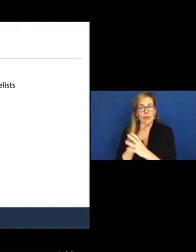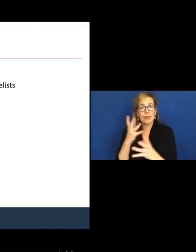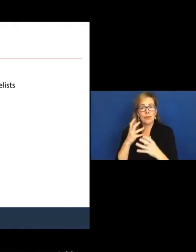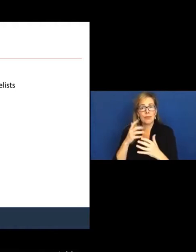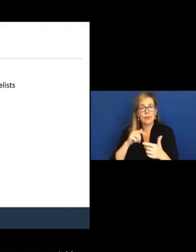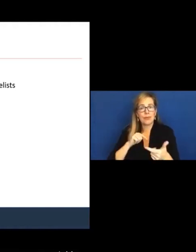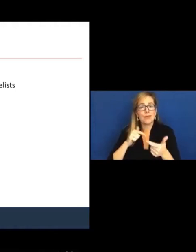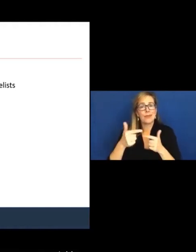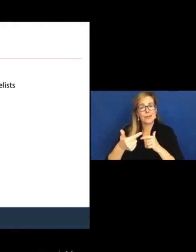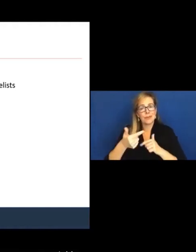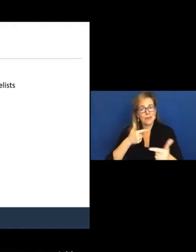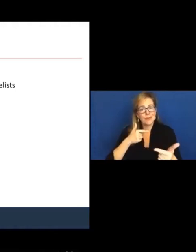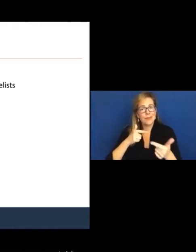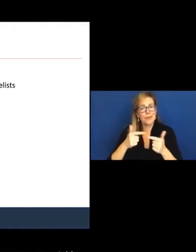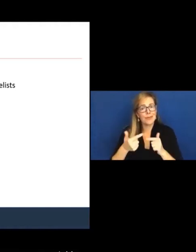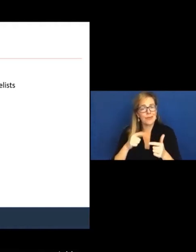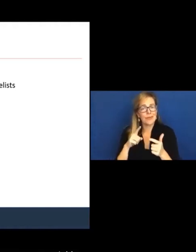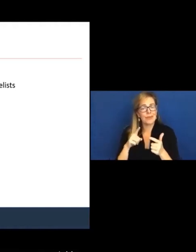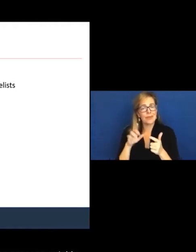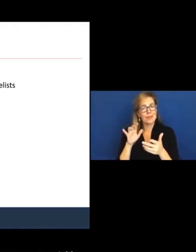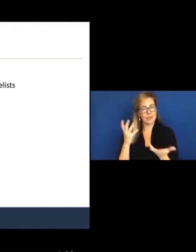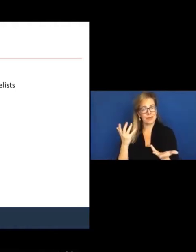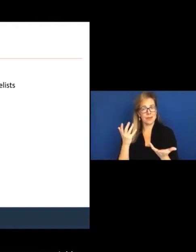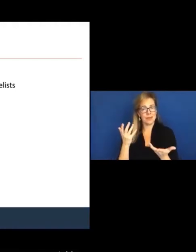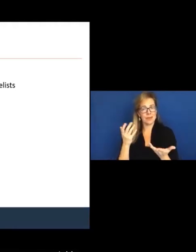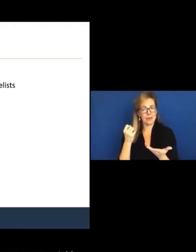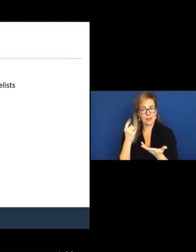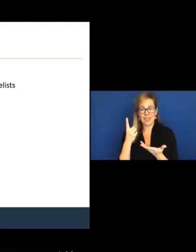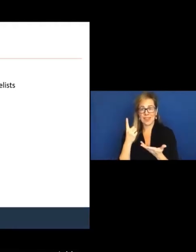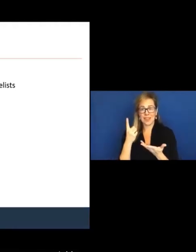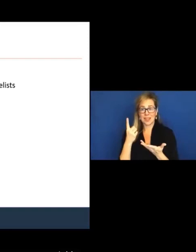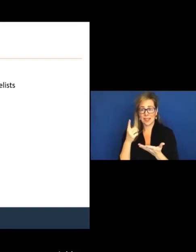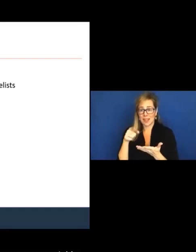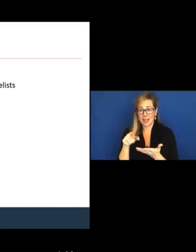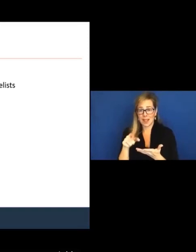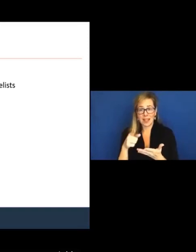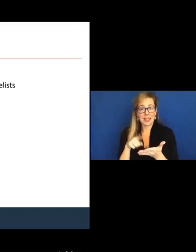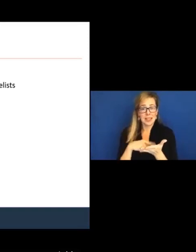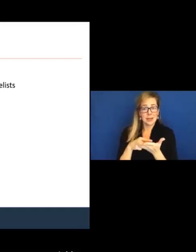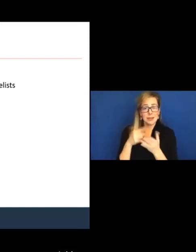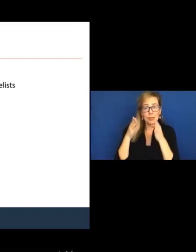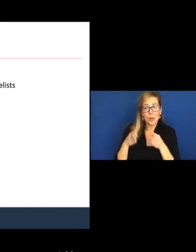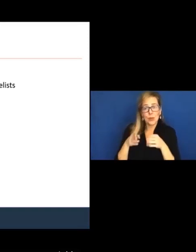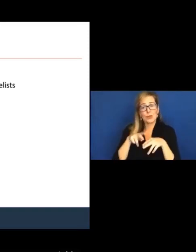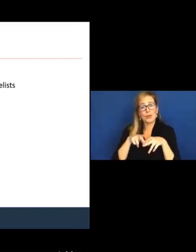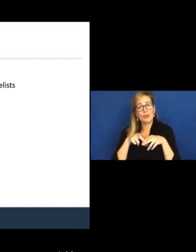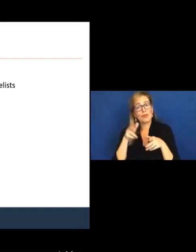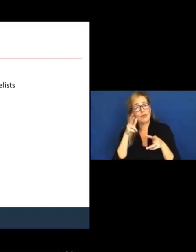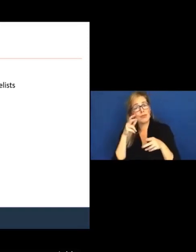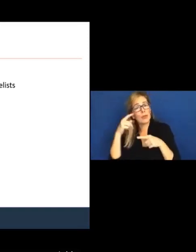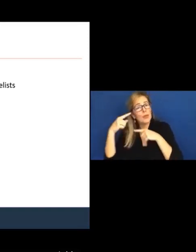because again, not everyone can process quickly and not everyone can